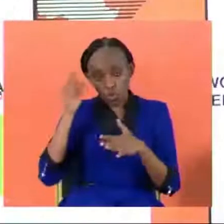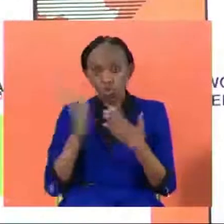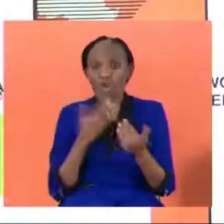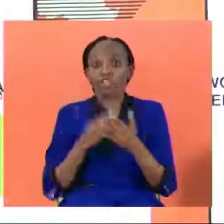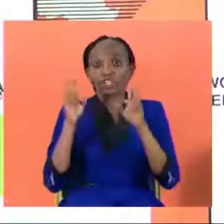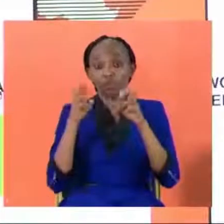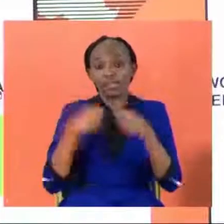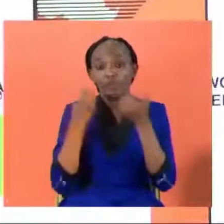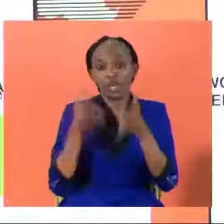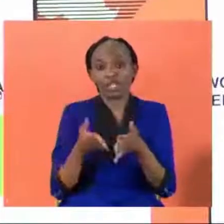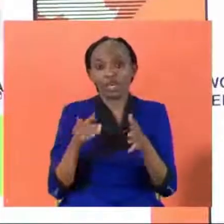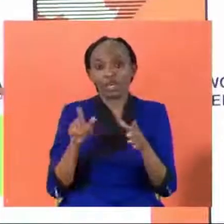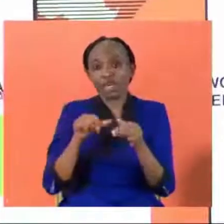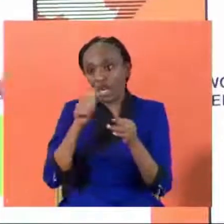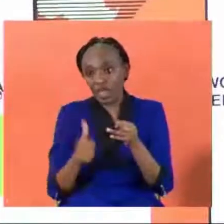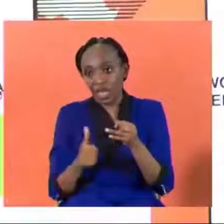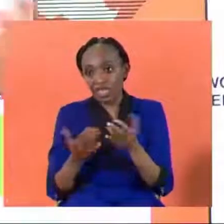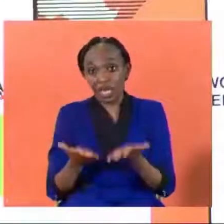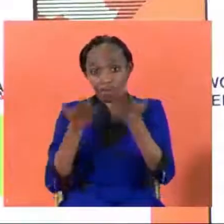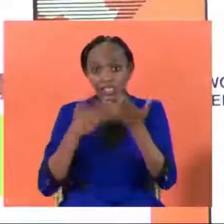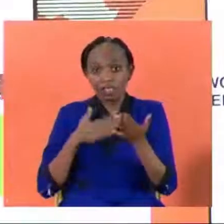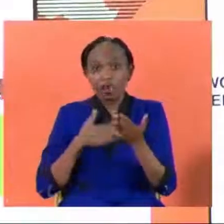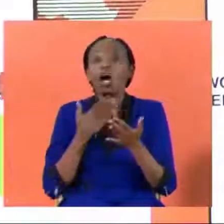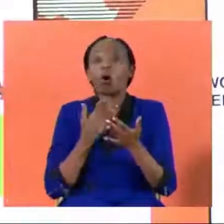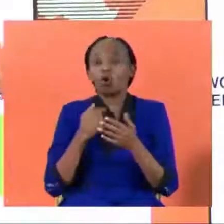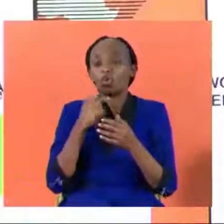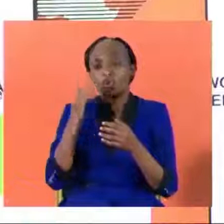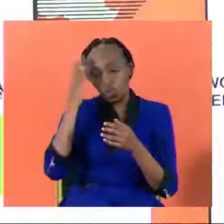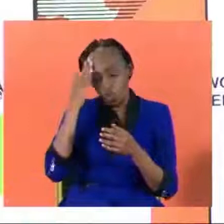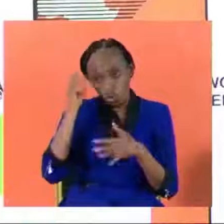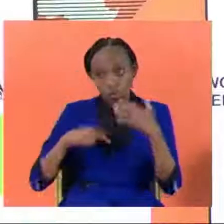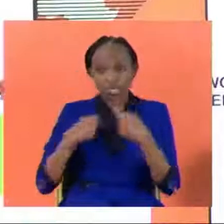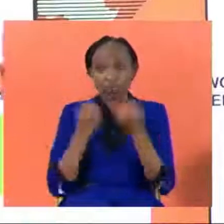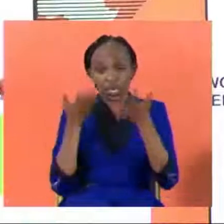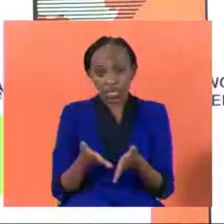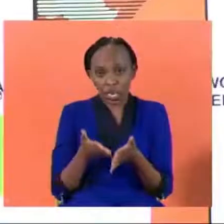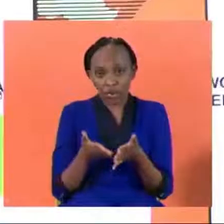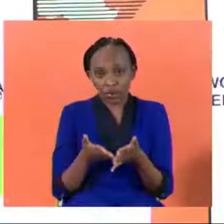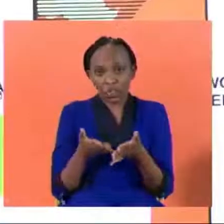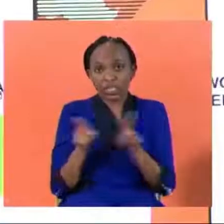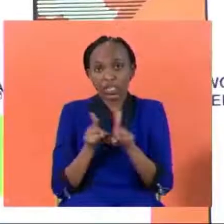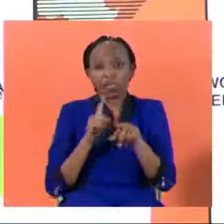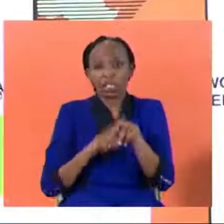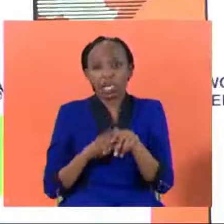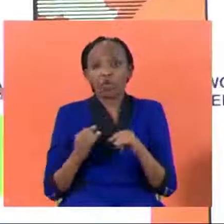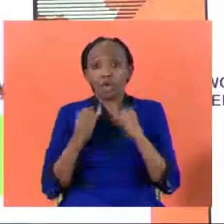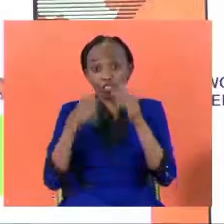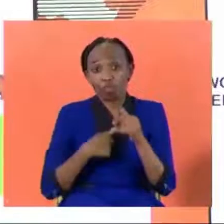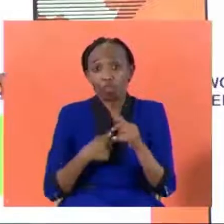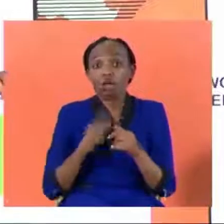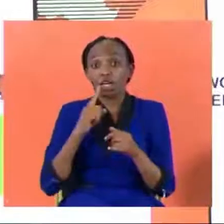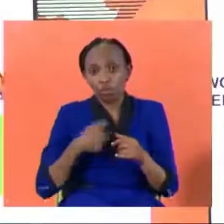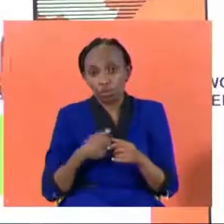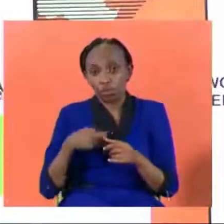is? Another one is update me. I want to know what's happening right now. And even as you're updating me, reassure me. We're